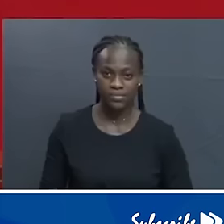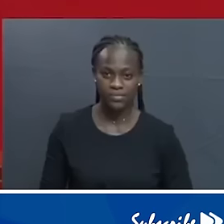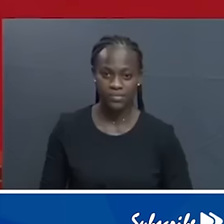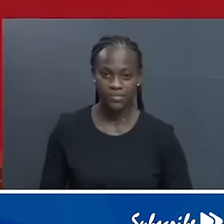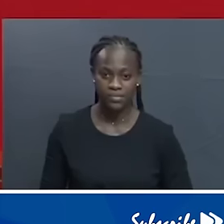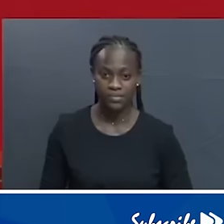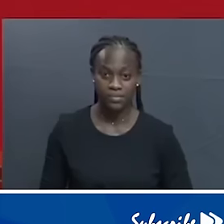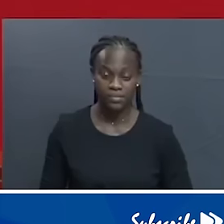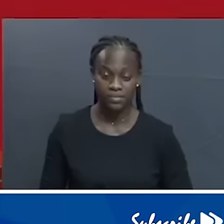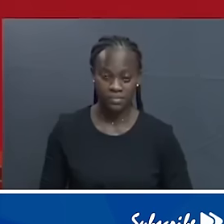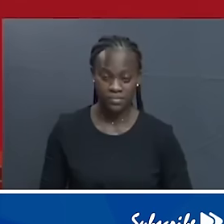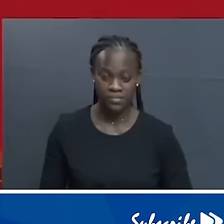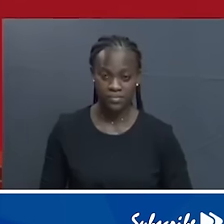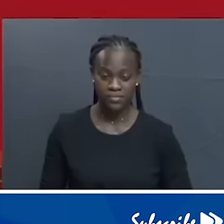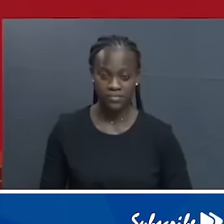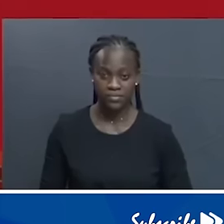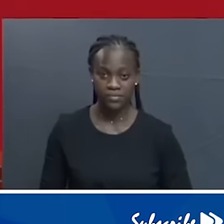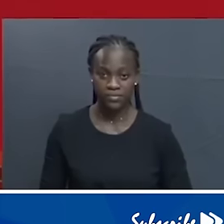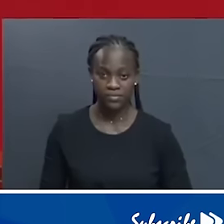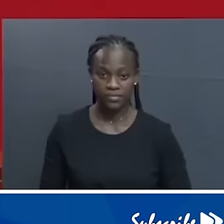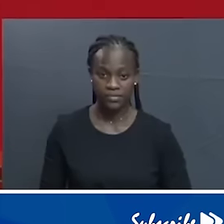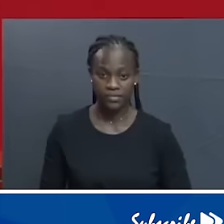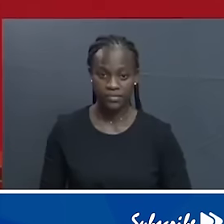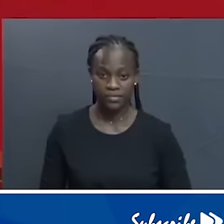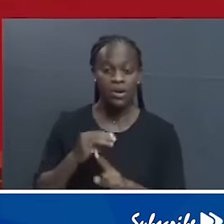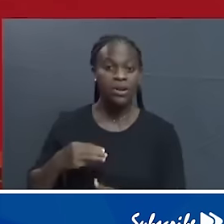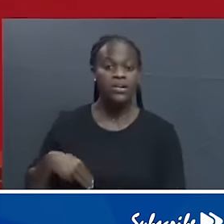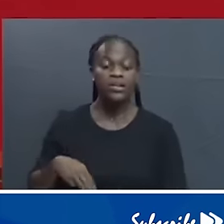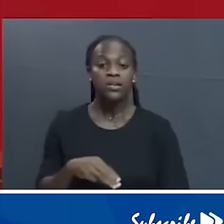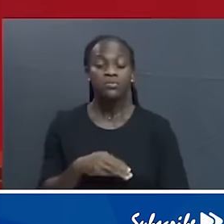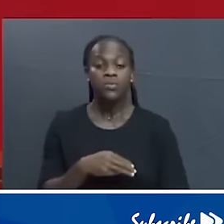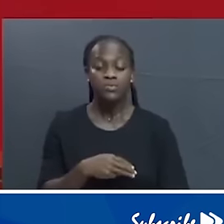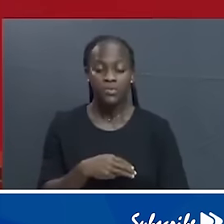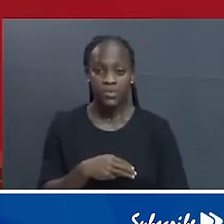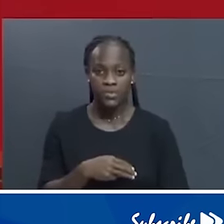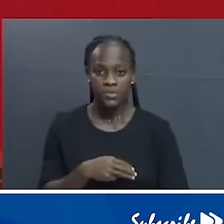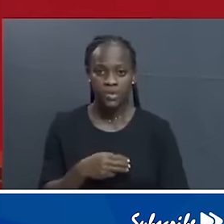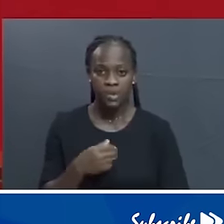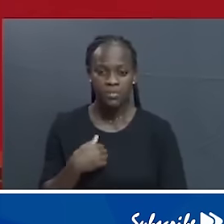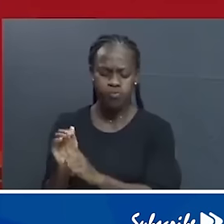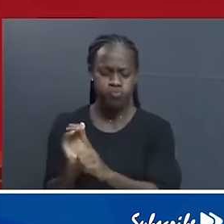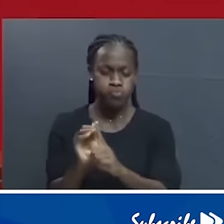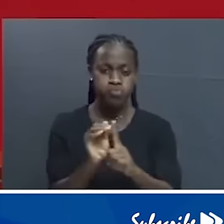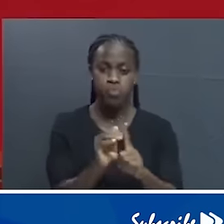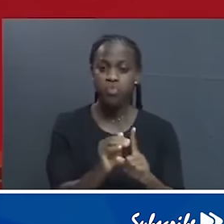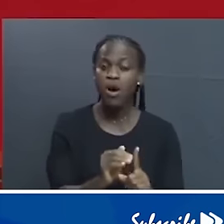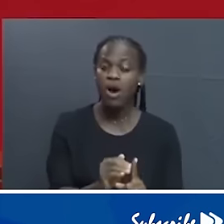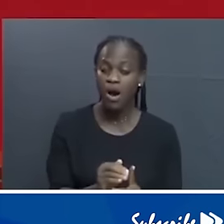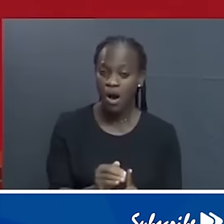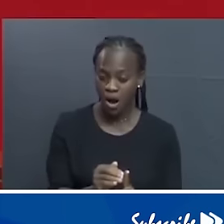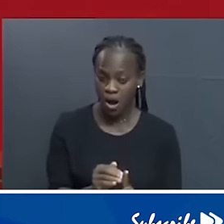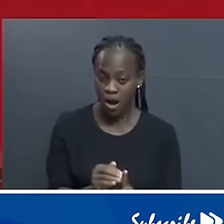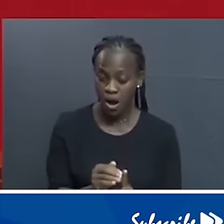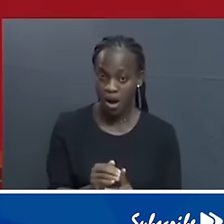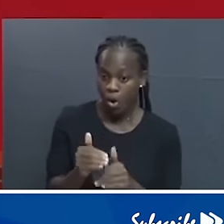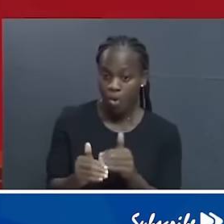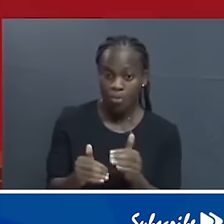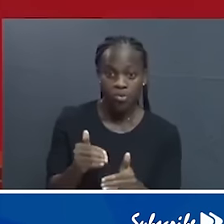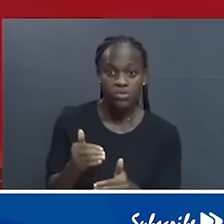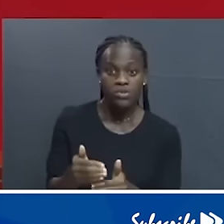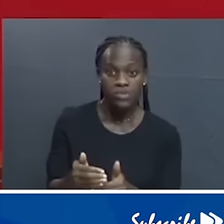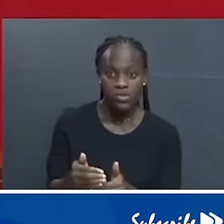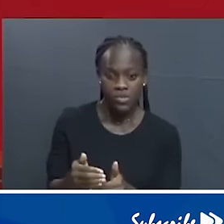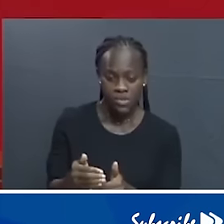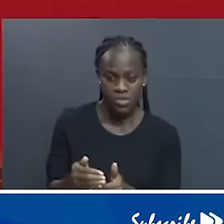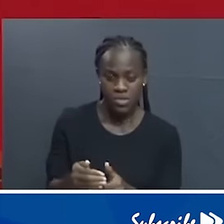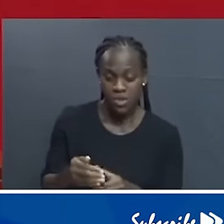Be that as it may, honorable members, I also bring to your attention the receipt of a process from